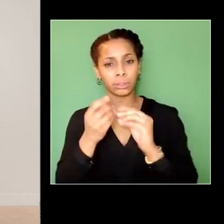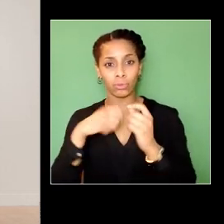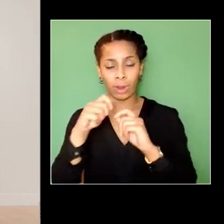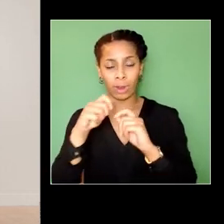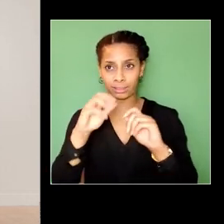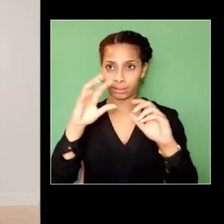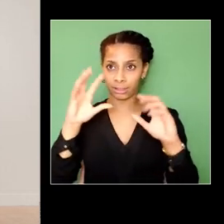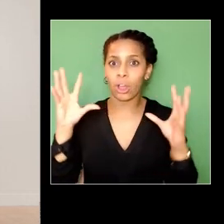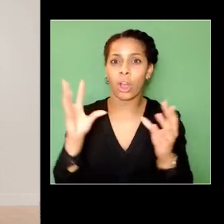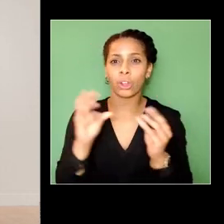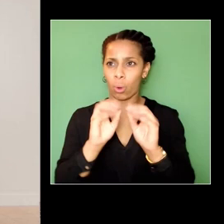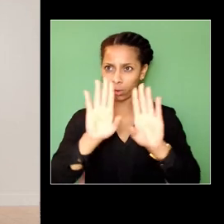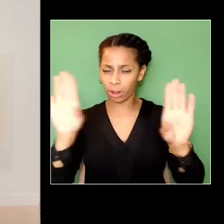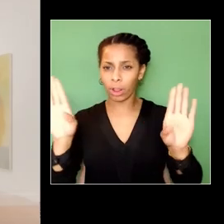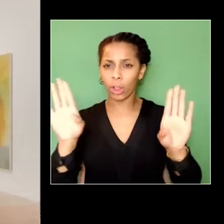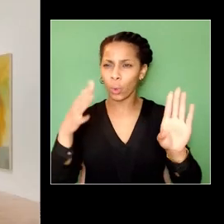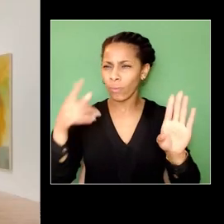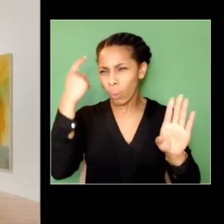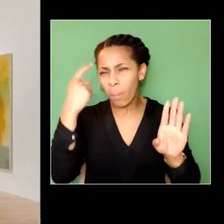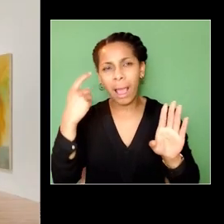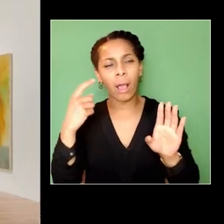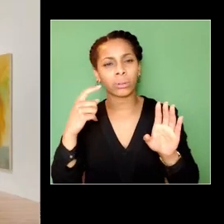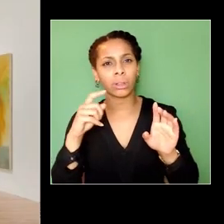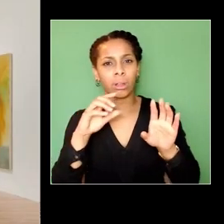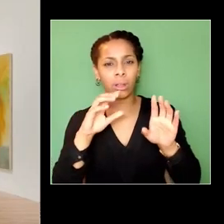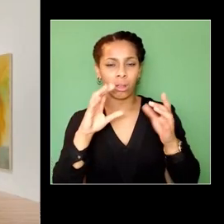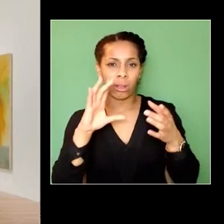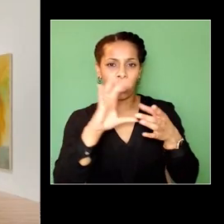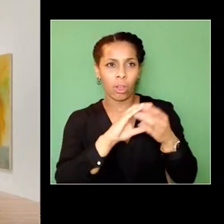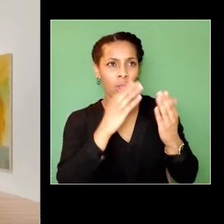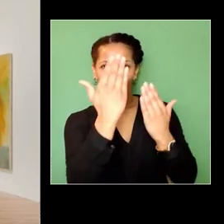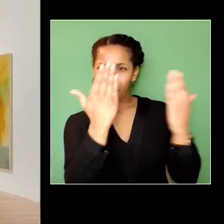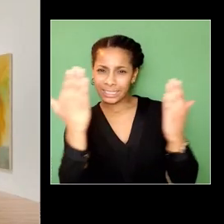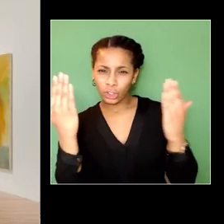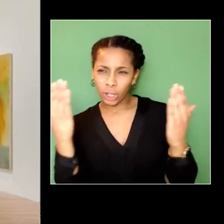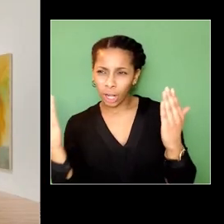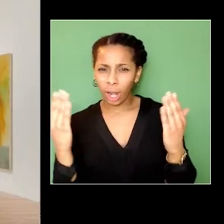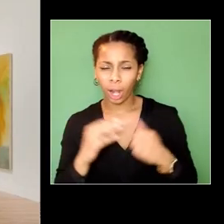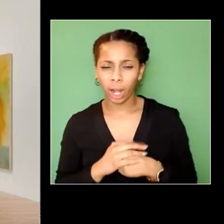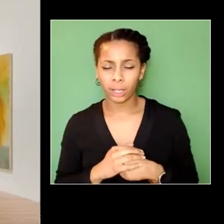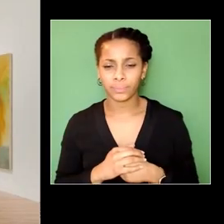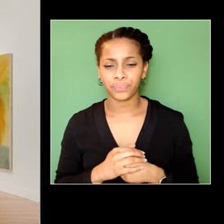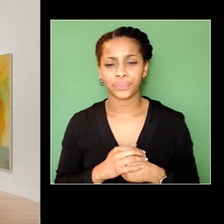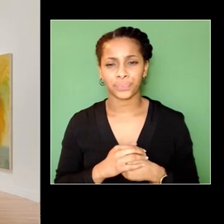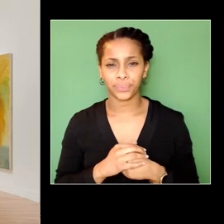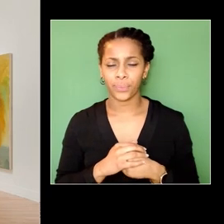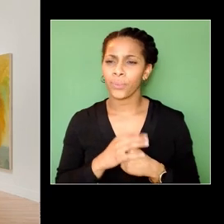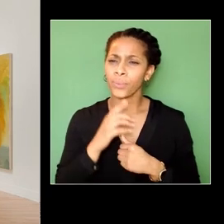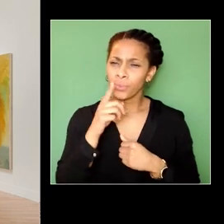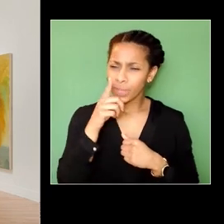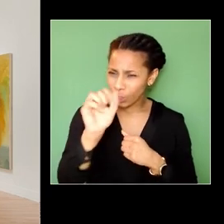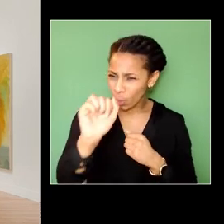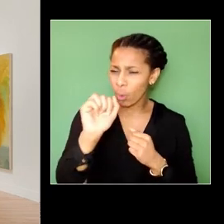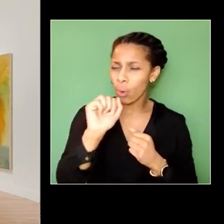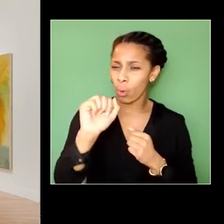parts of those decisions, compositional and content-wise. Can you talk about color in your work?